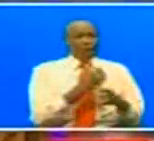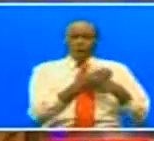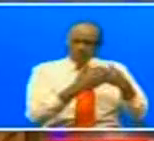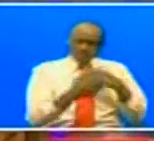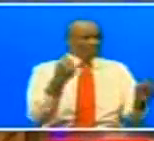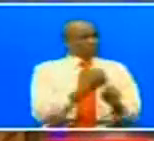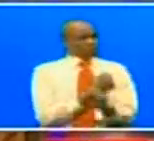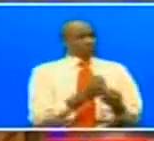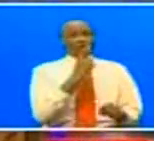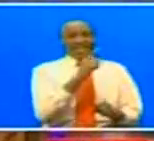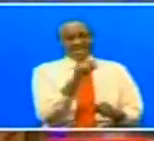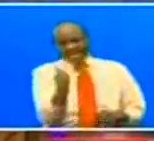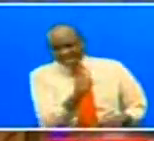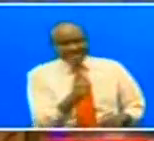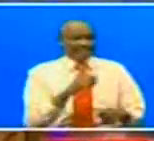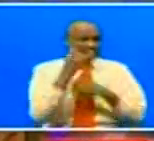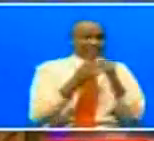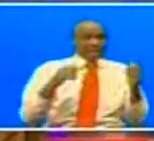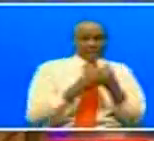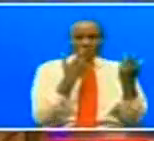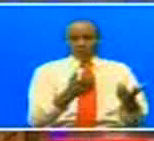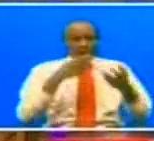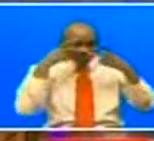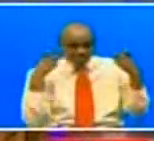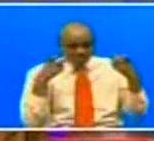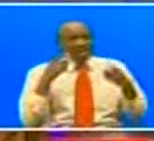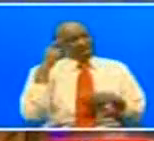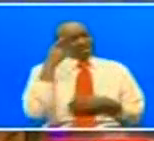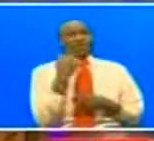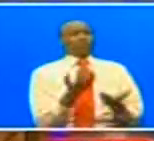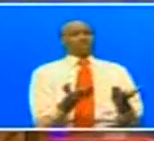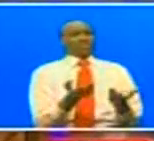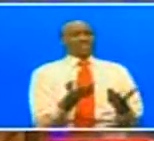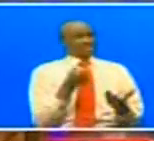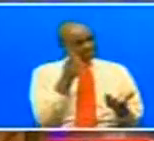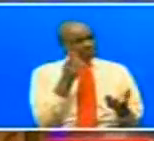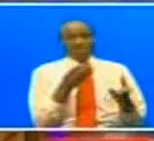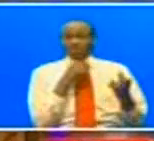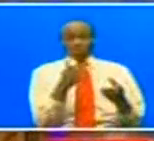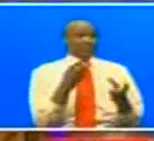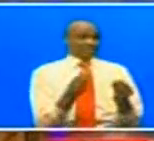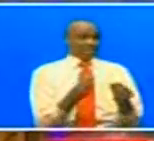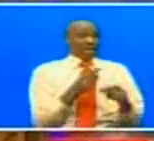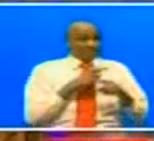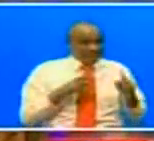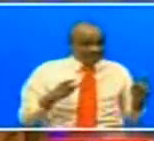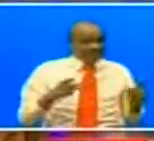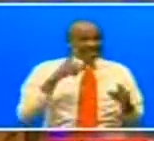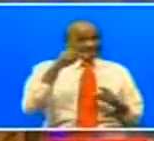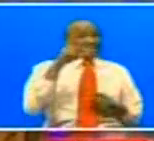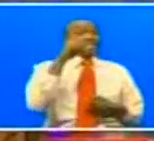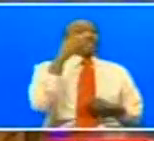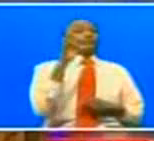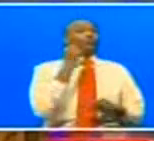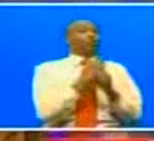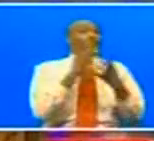to events. You know, there is a threat that is emanating from Al-Shabaab. That has got to be dealt with. And I should say, look at what KDF have done north of the